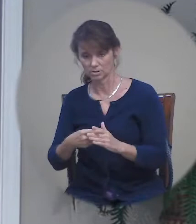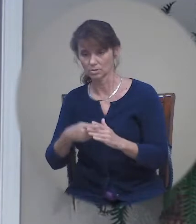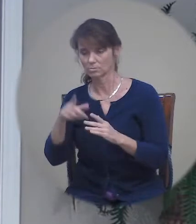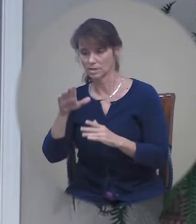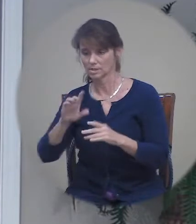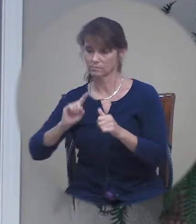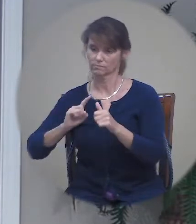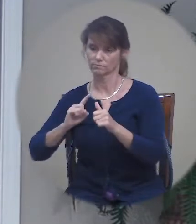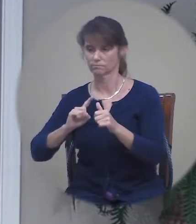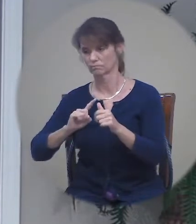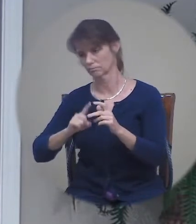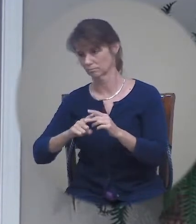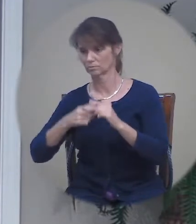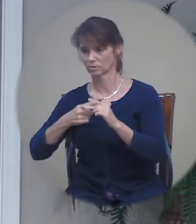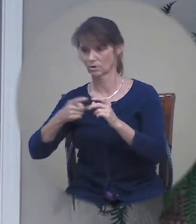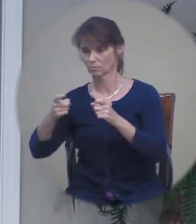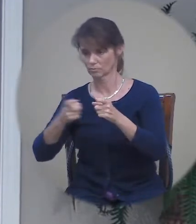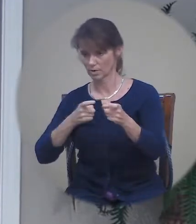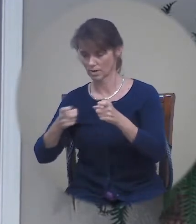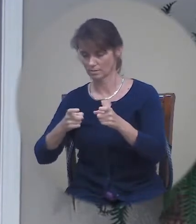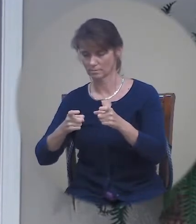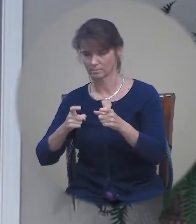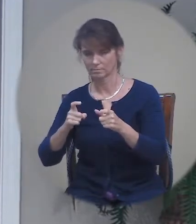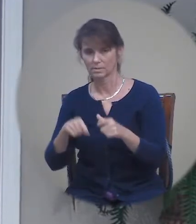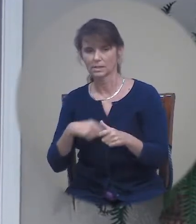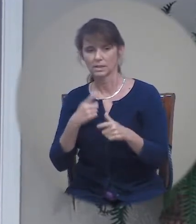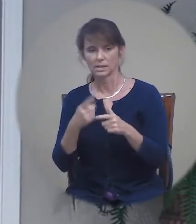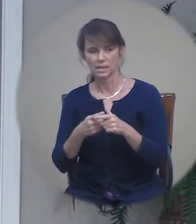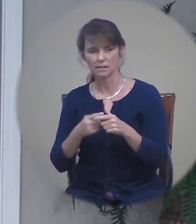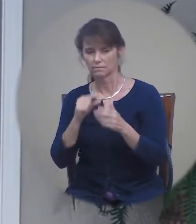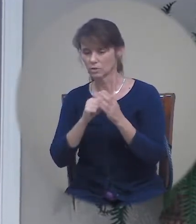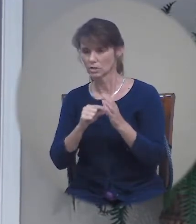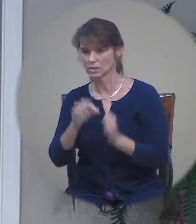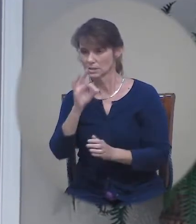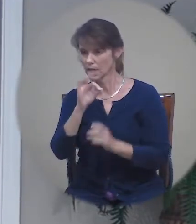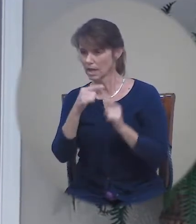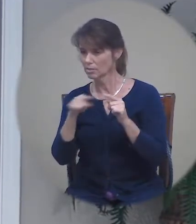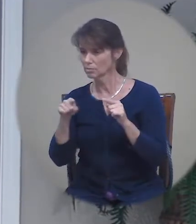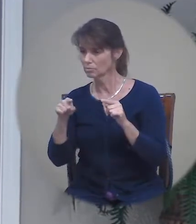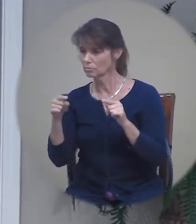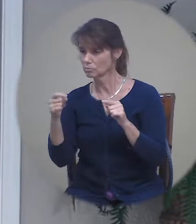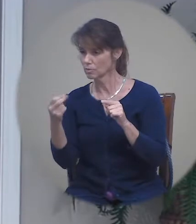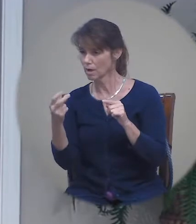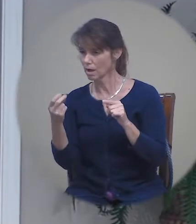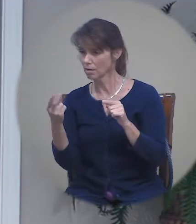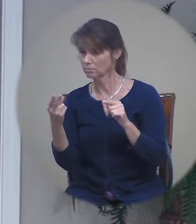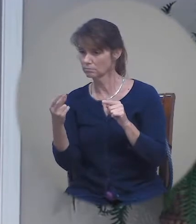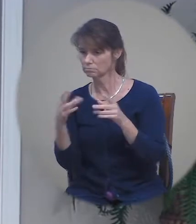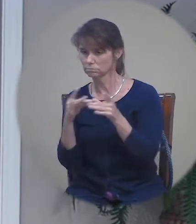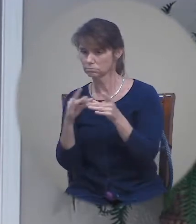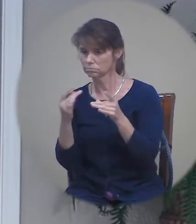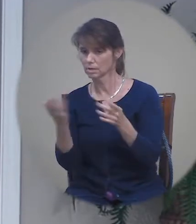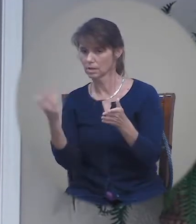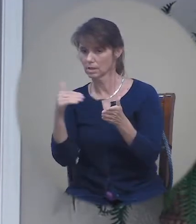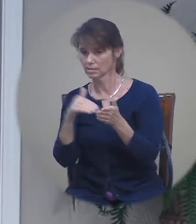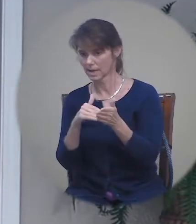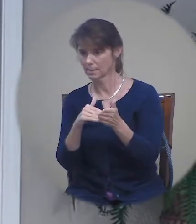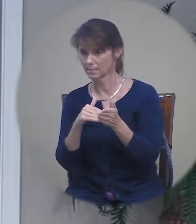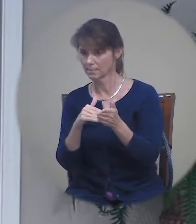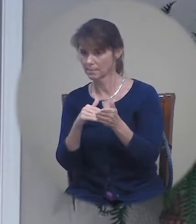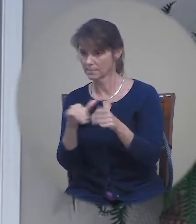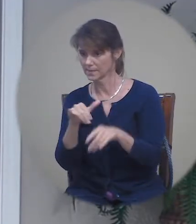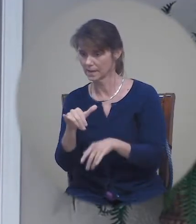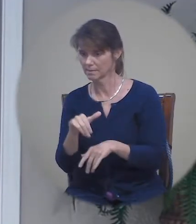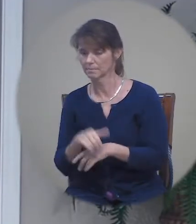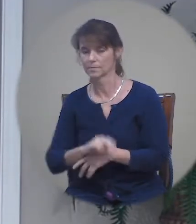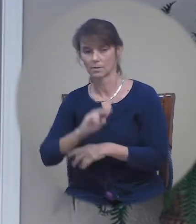goes back in verses 9 through 12 and kind of repeats something. I want us to go and read that really quickly. It says, "Now in the 4th year